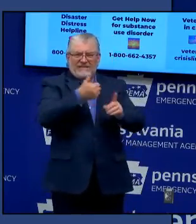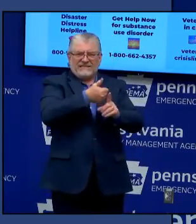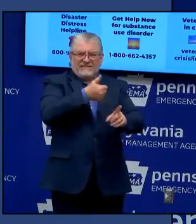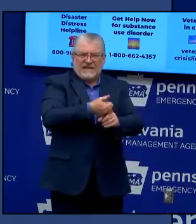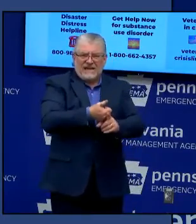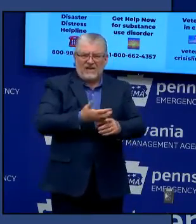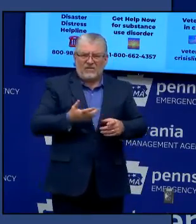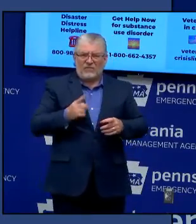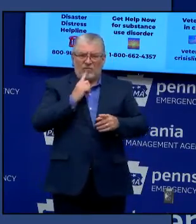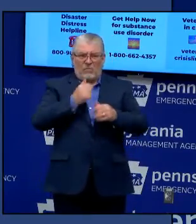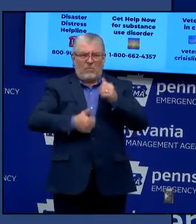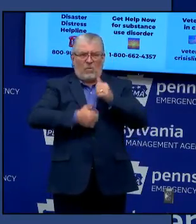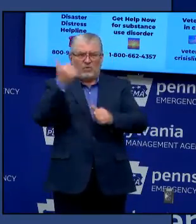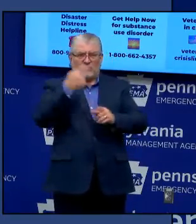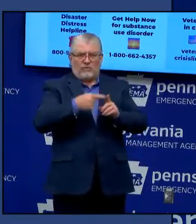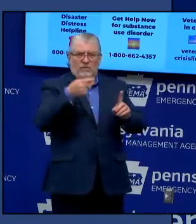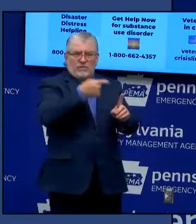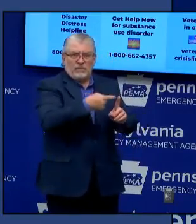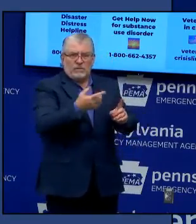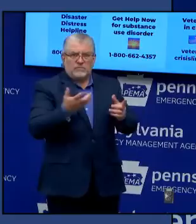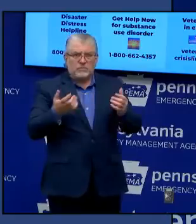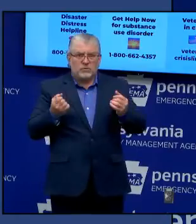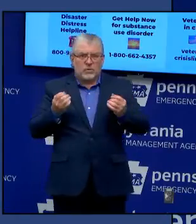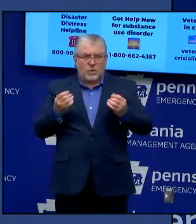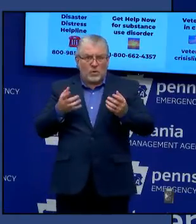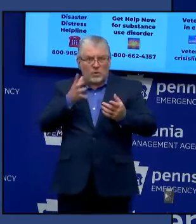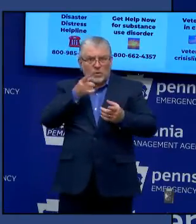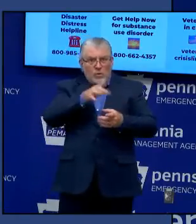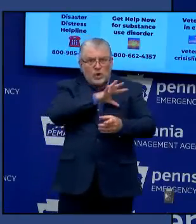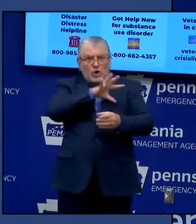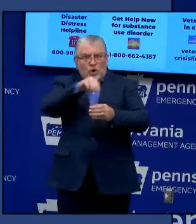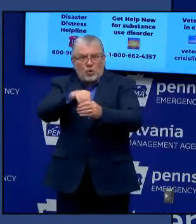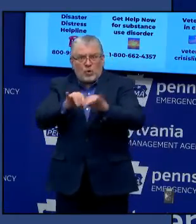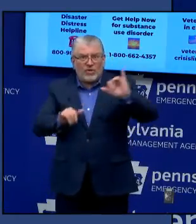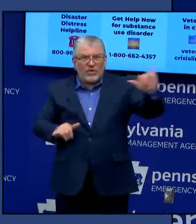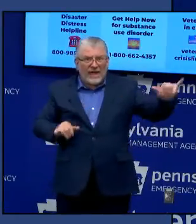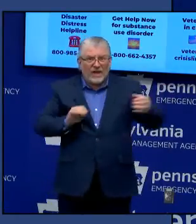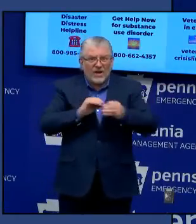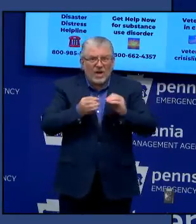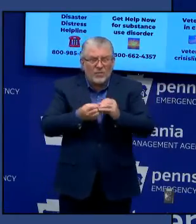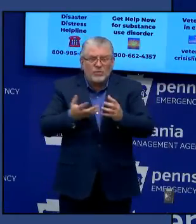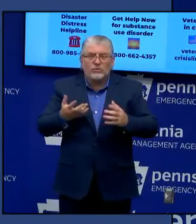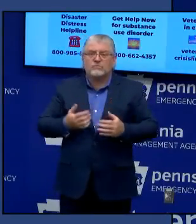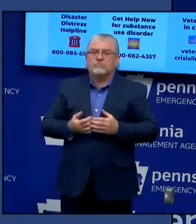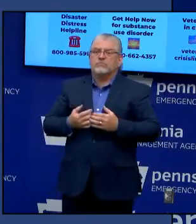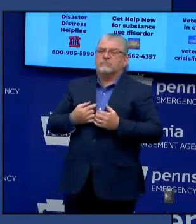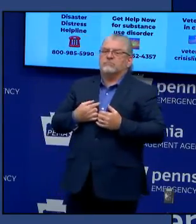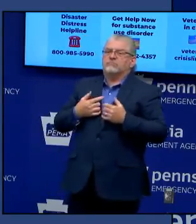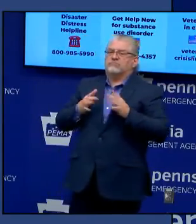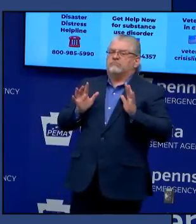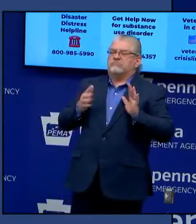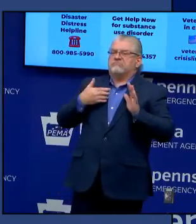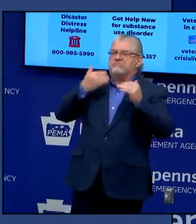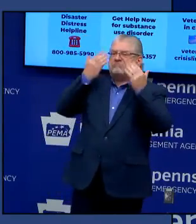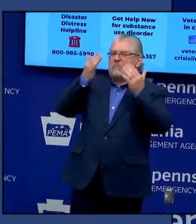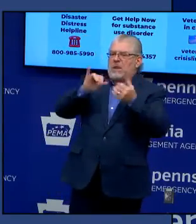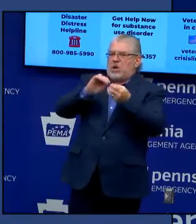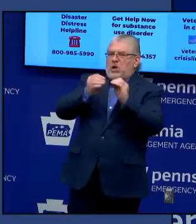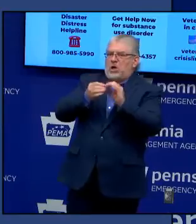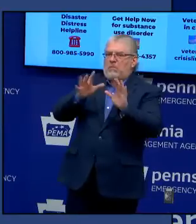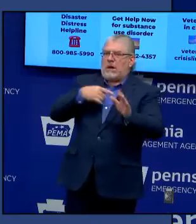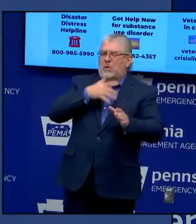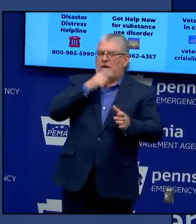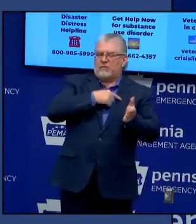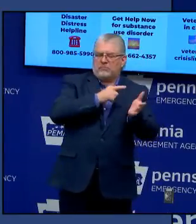a guess, I'm going to check back with our team so that we can give you accurate information about that question. From the Altoona Mirror,